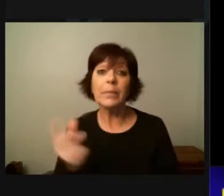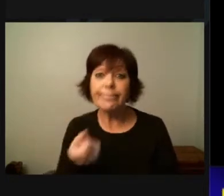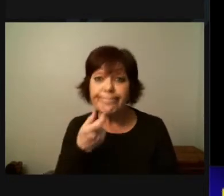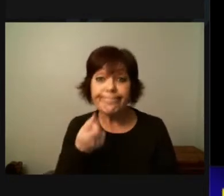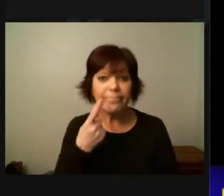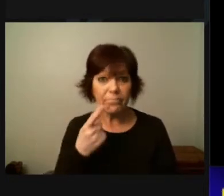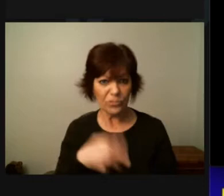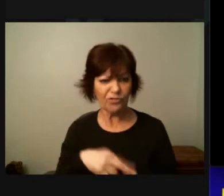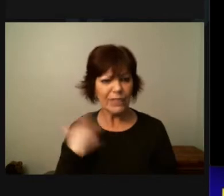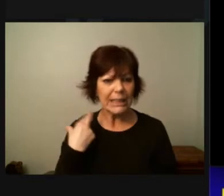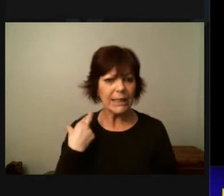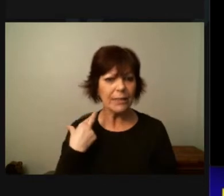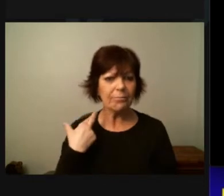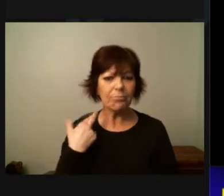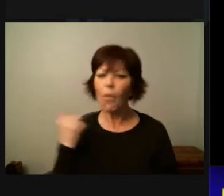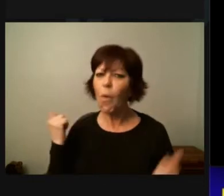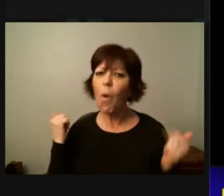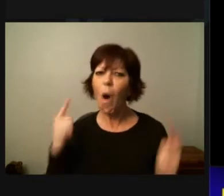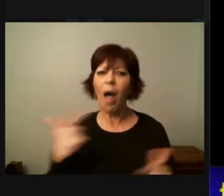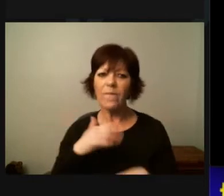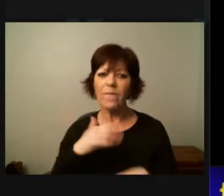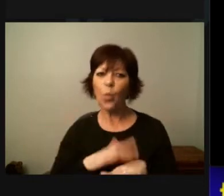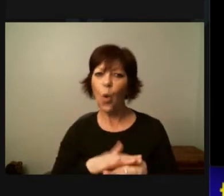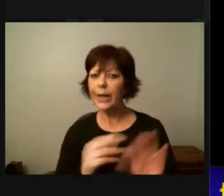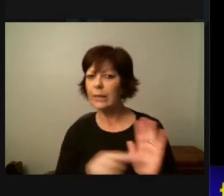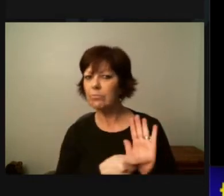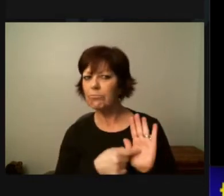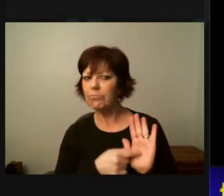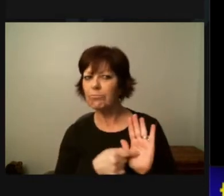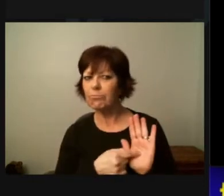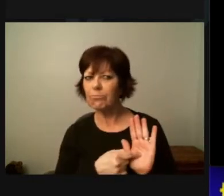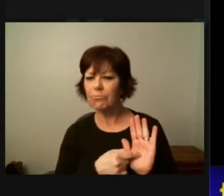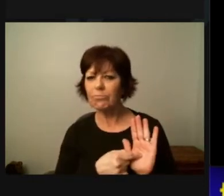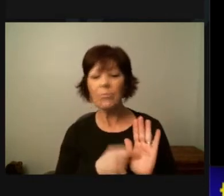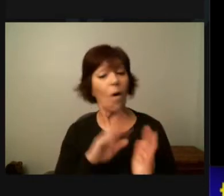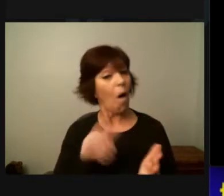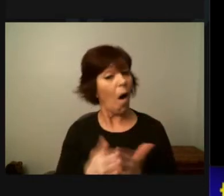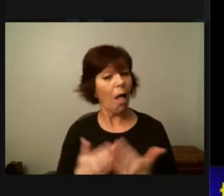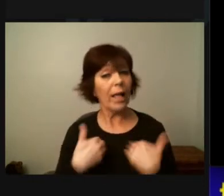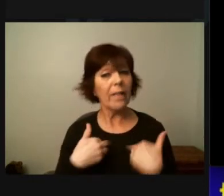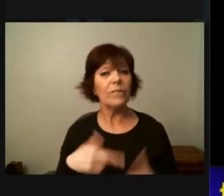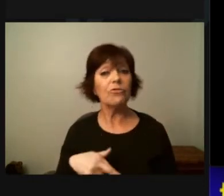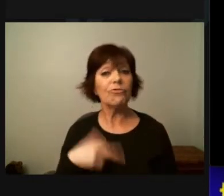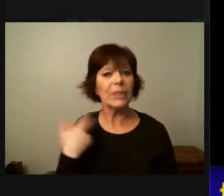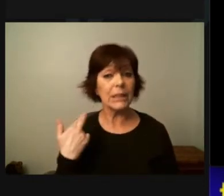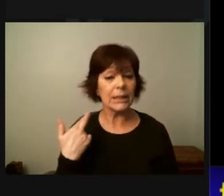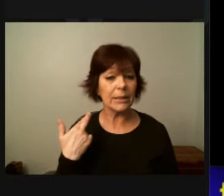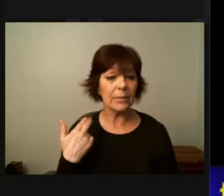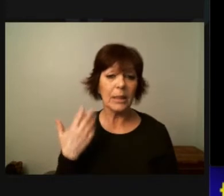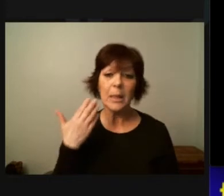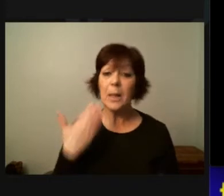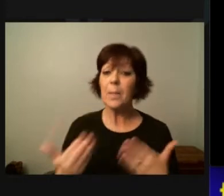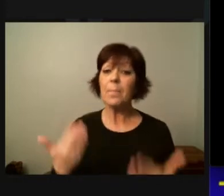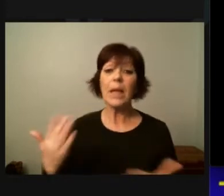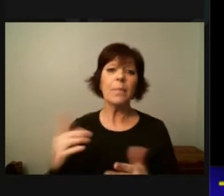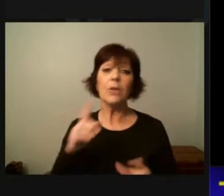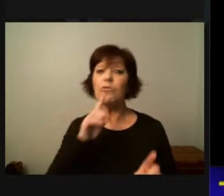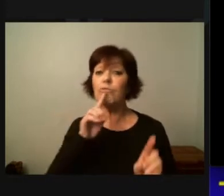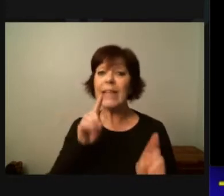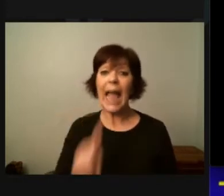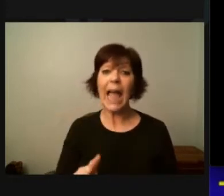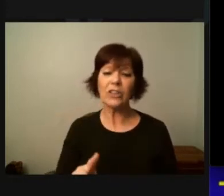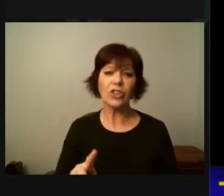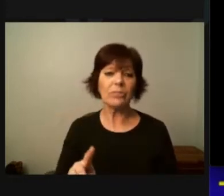everything, those all come with warnings. They all come with a certain level of risk. You may have a reaction when you're getting